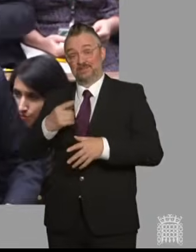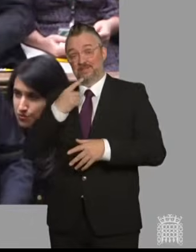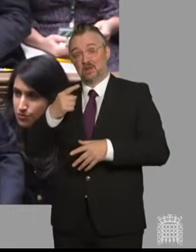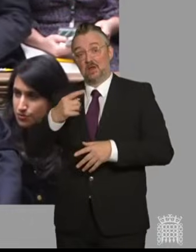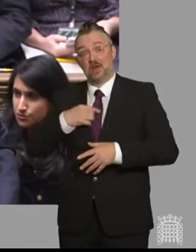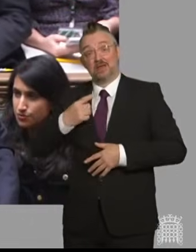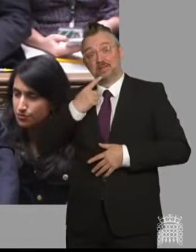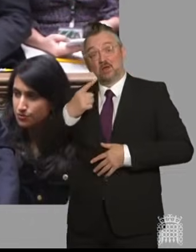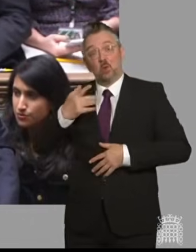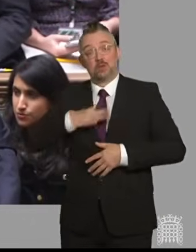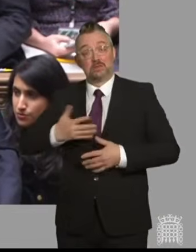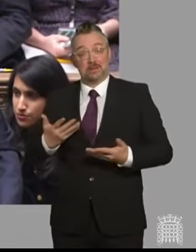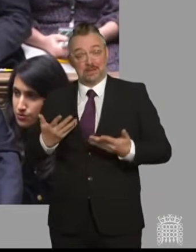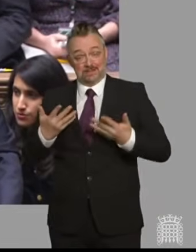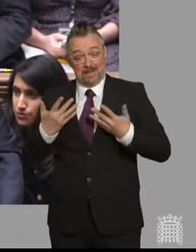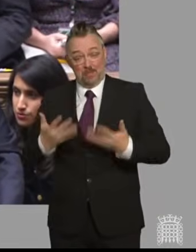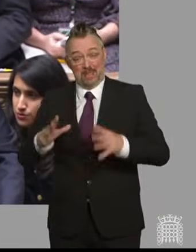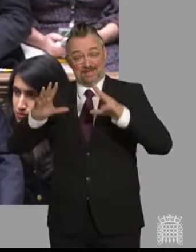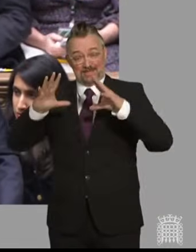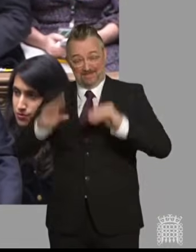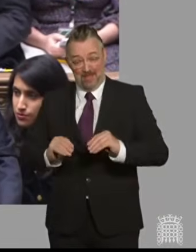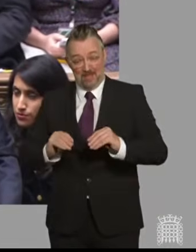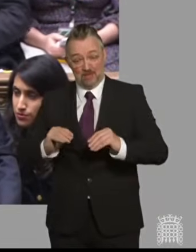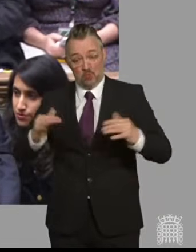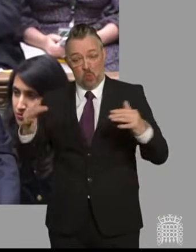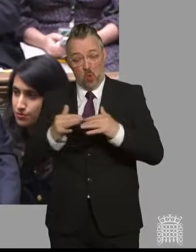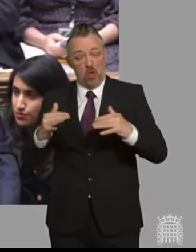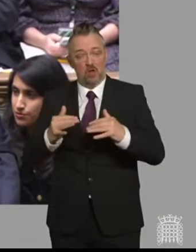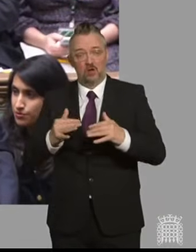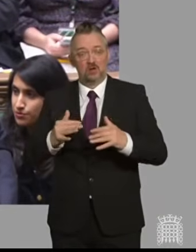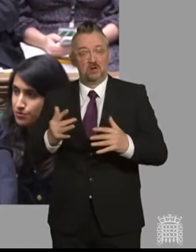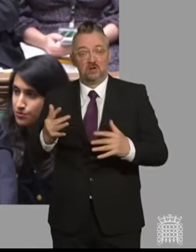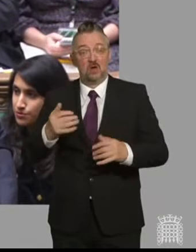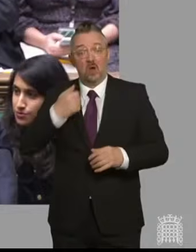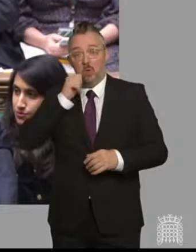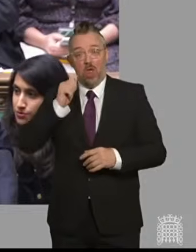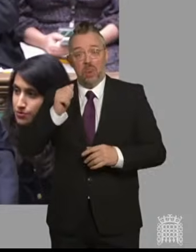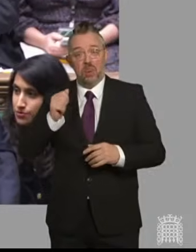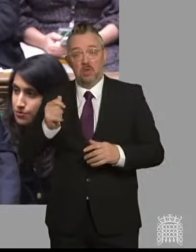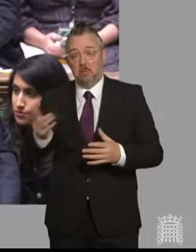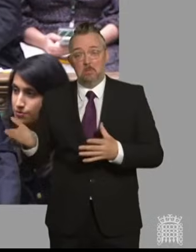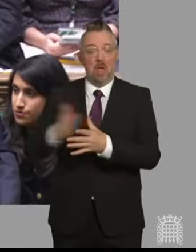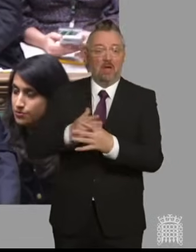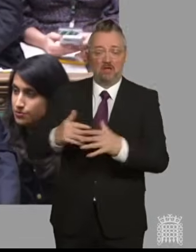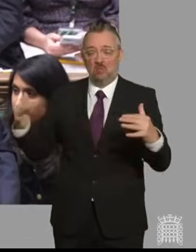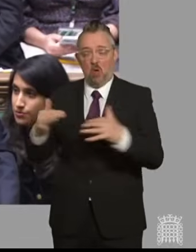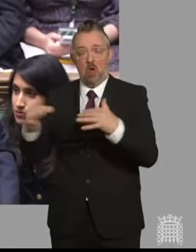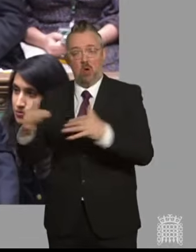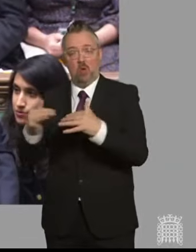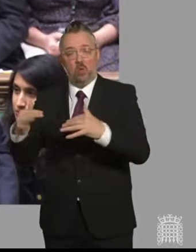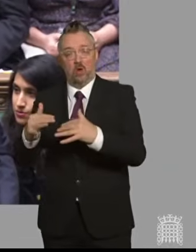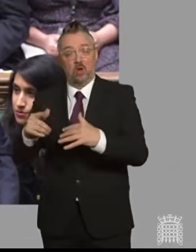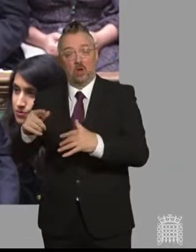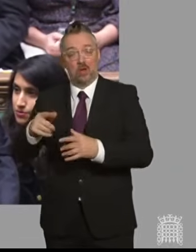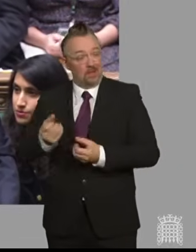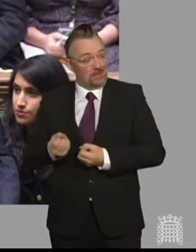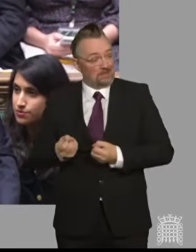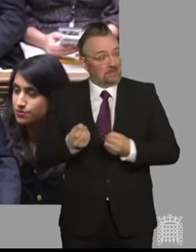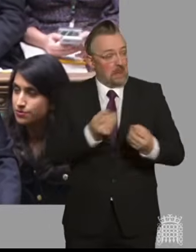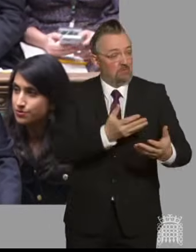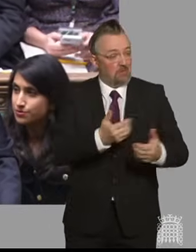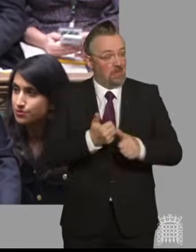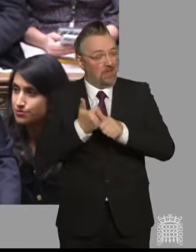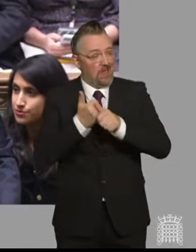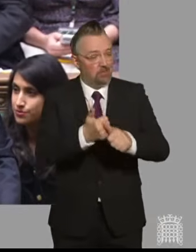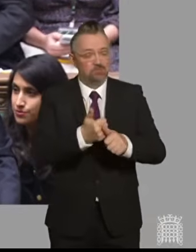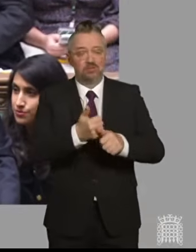instantly into more fighting and not do anything to get more aid into Gaza to alleviate the suffering that people are experiencing, but also